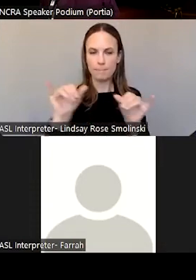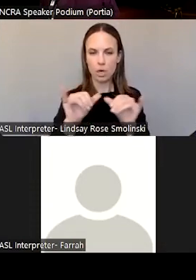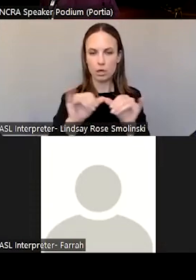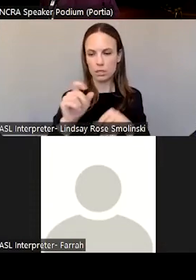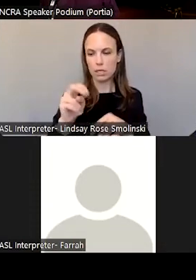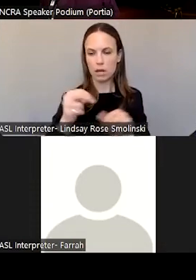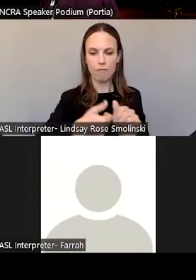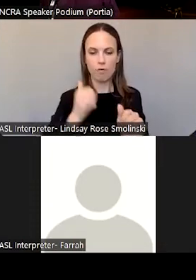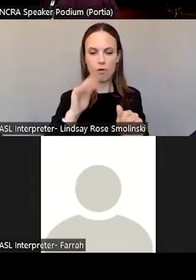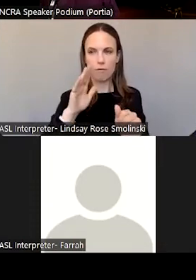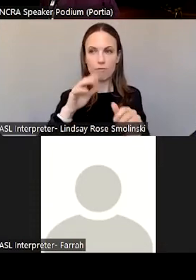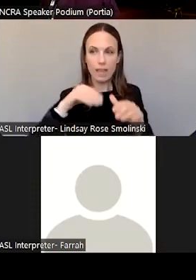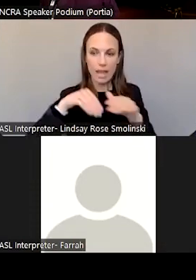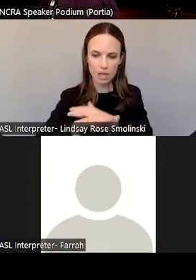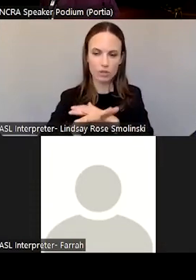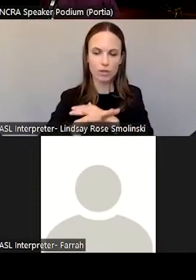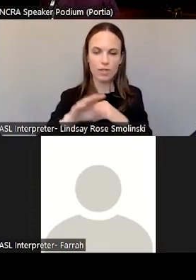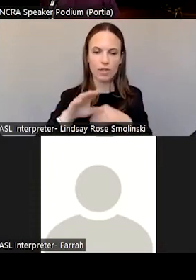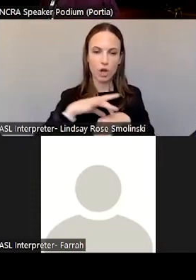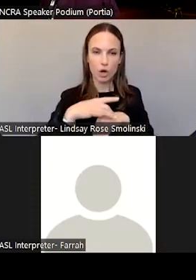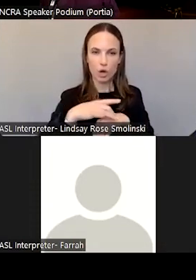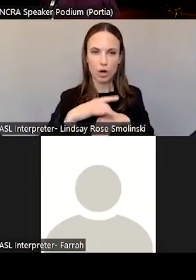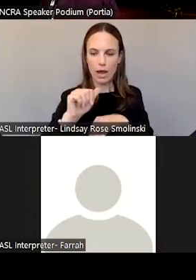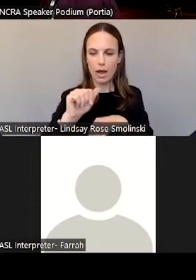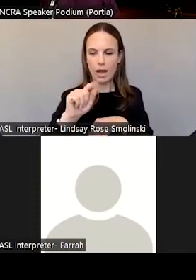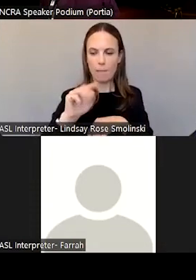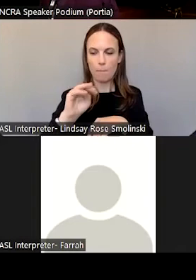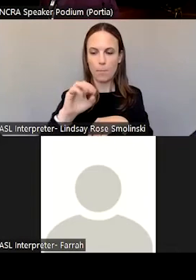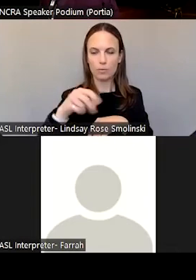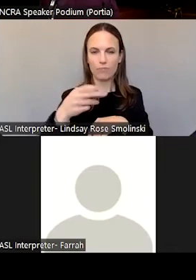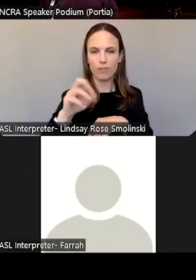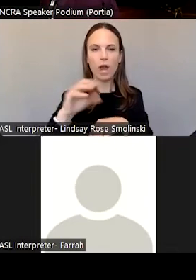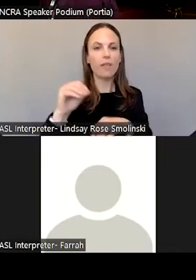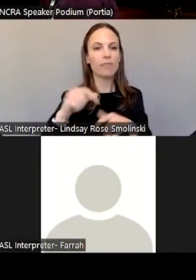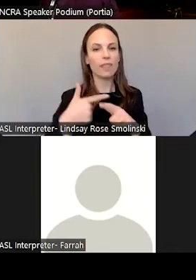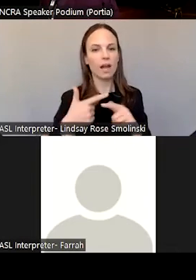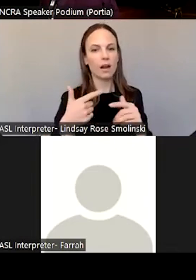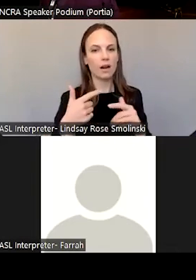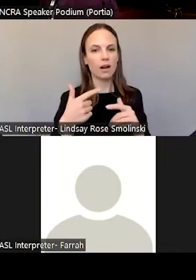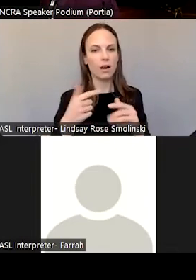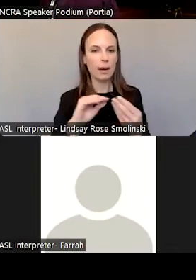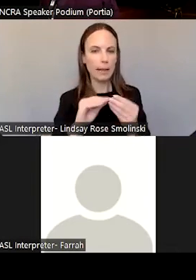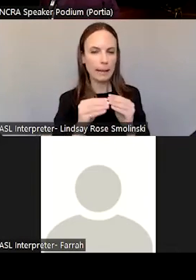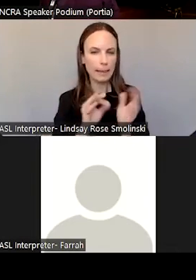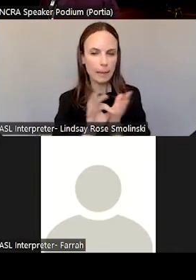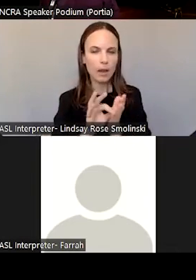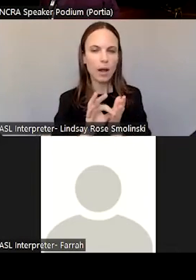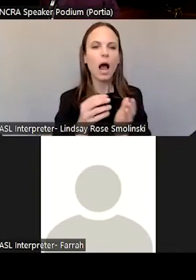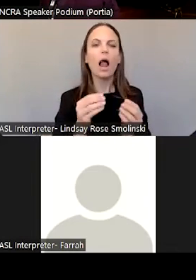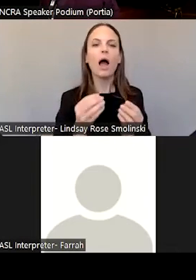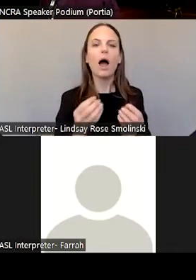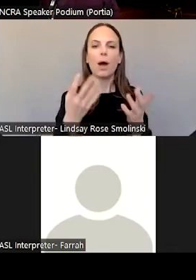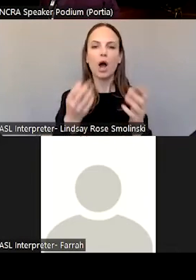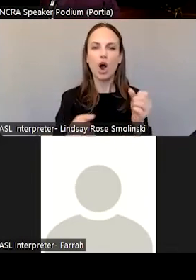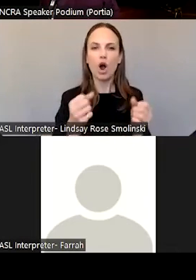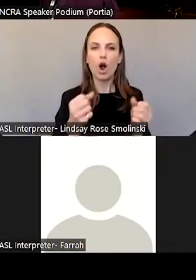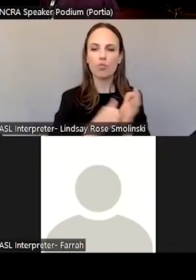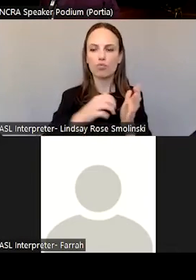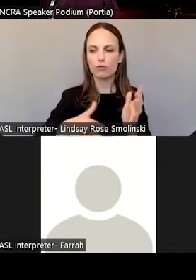from entering the planet's atmosphere and quantifying the equivalence of the number of cars removed off the road,